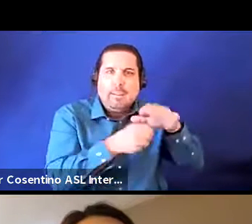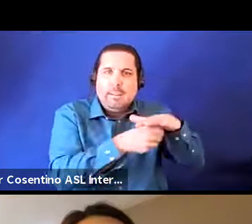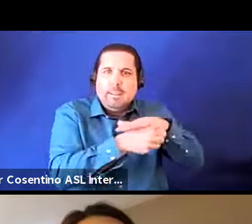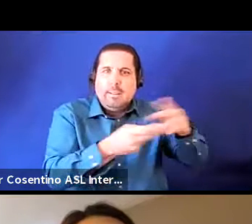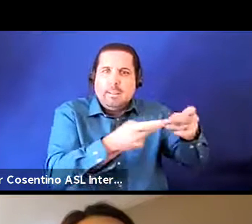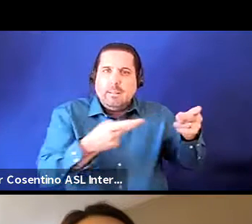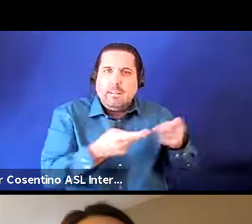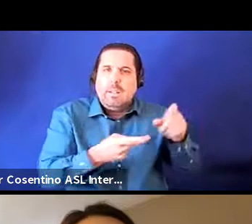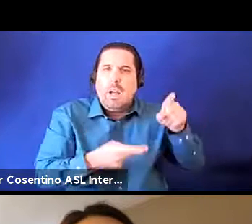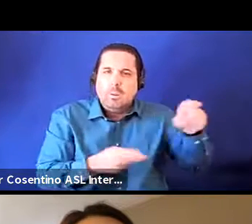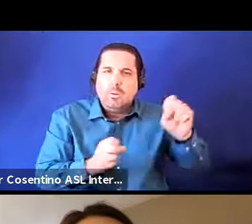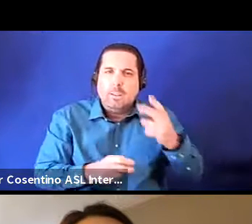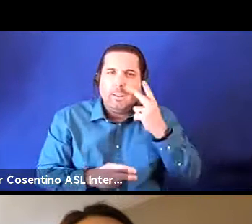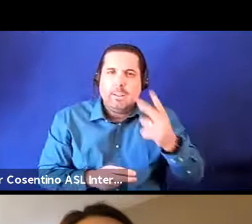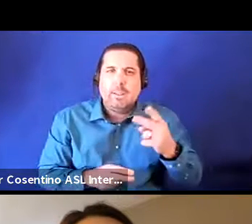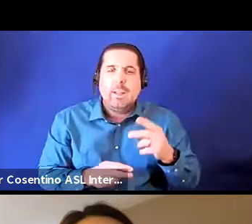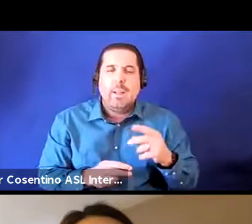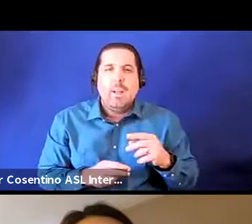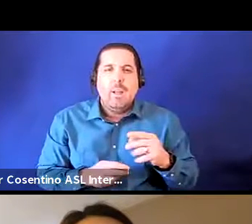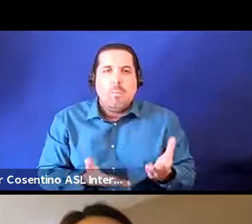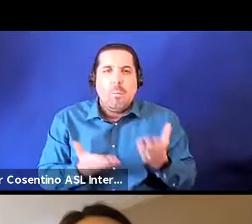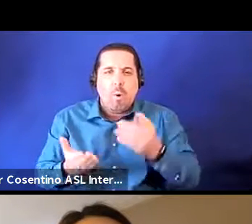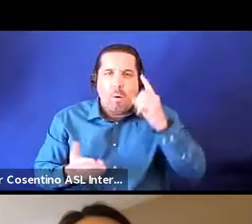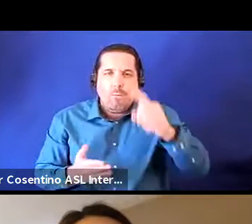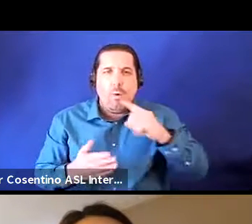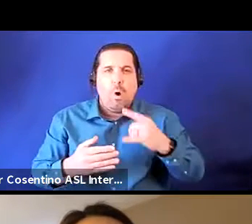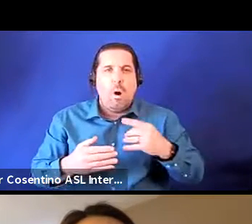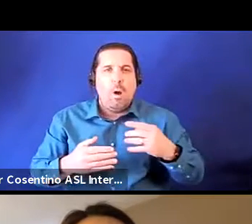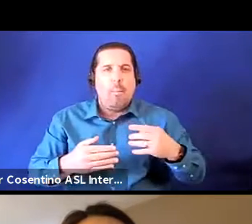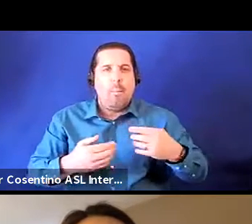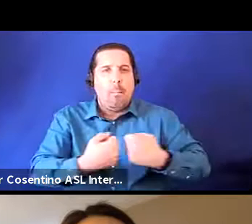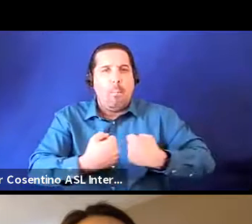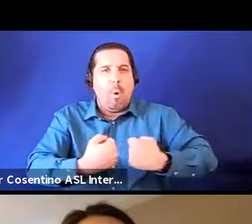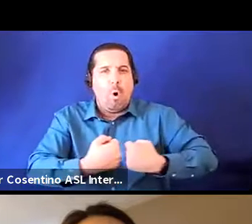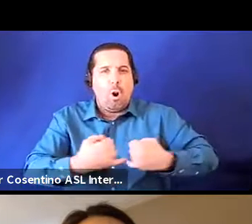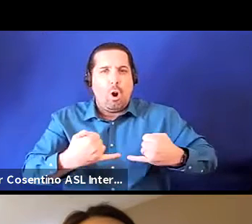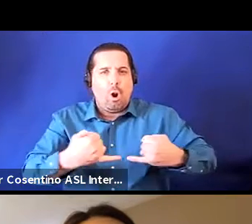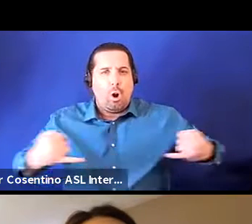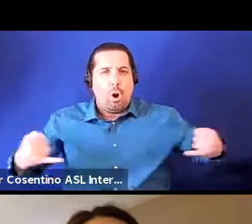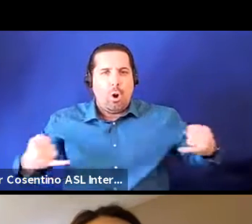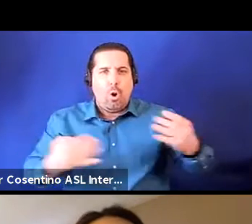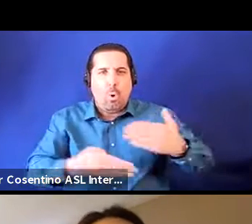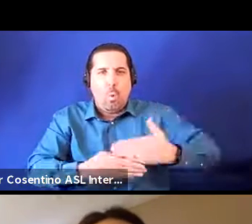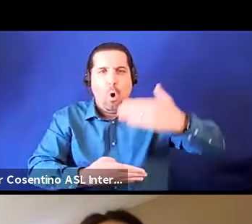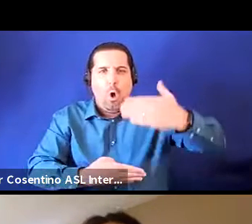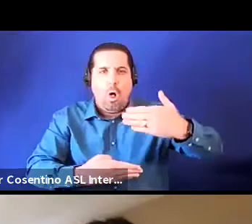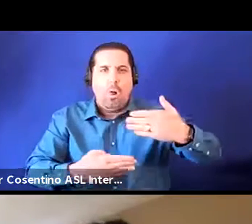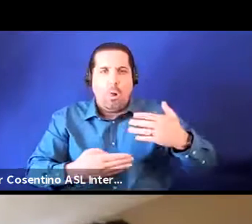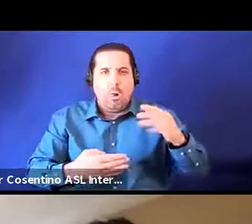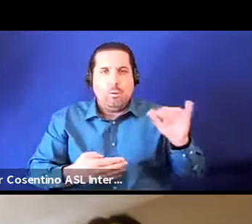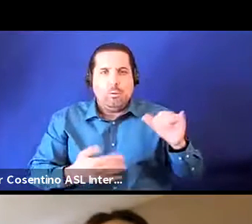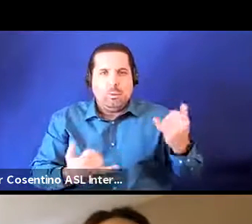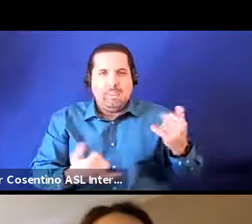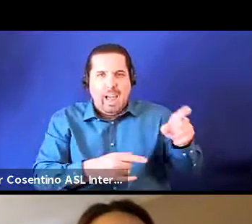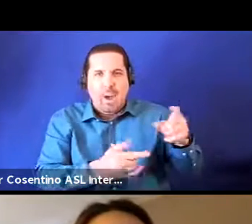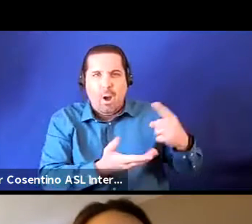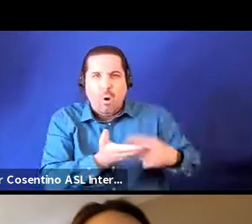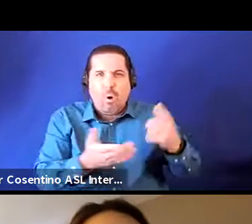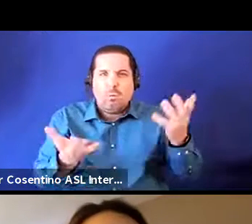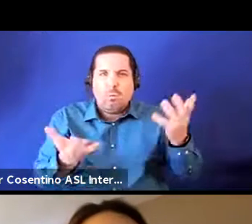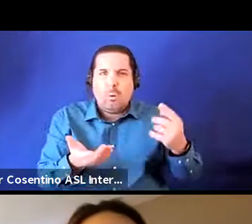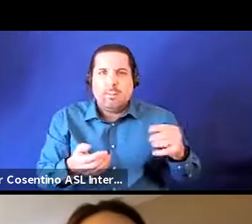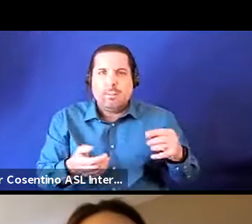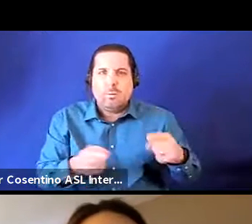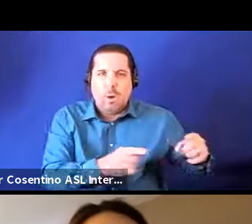proposed or attempted construction of a border wall right now. And I want to frame today's, with just a